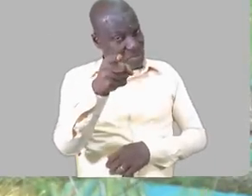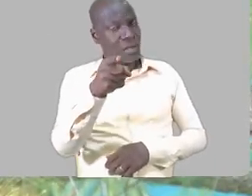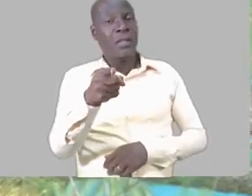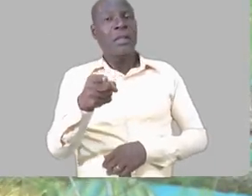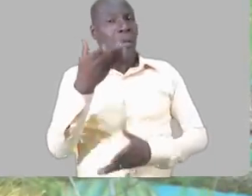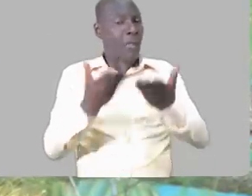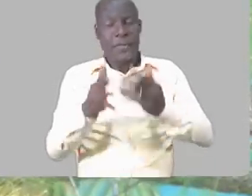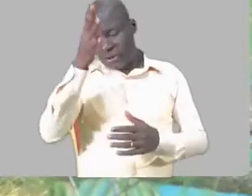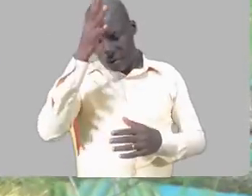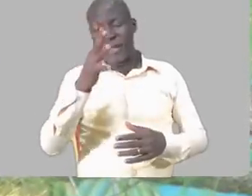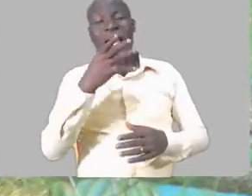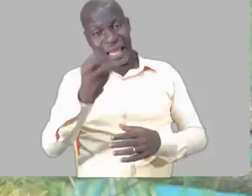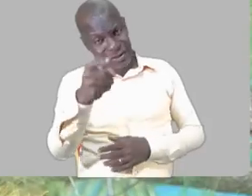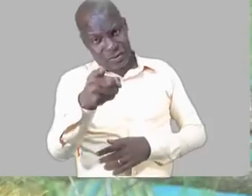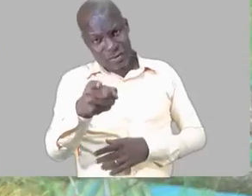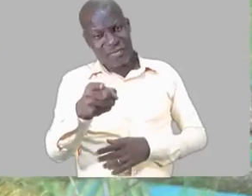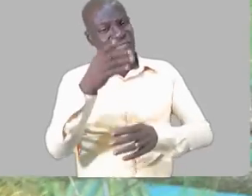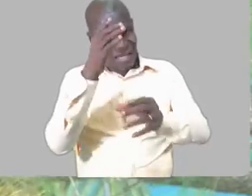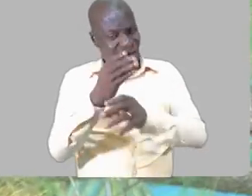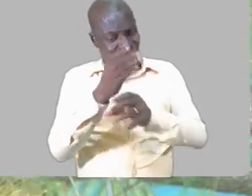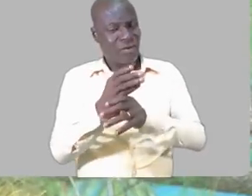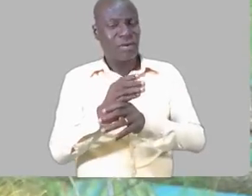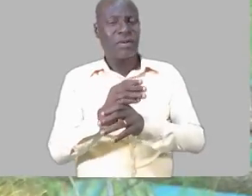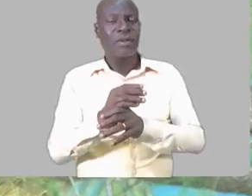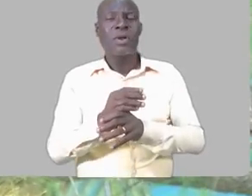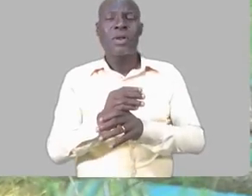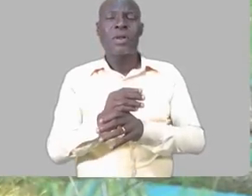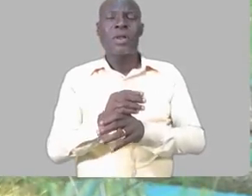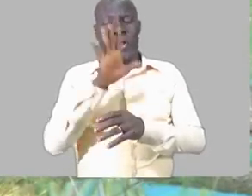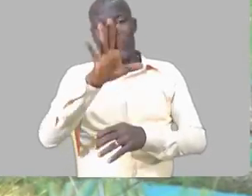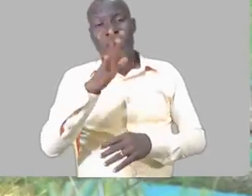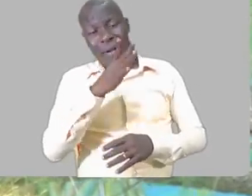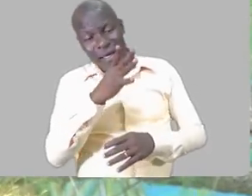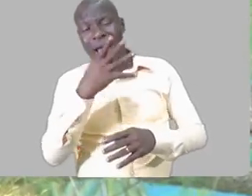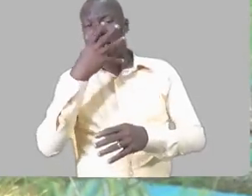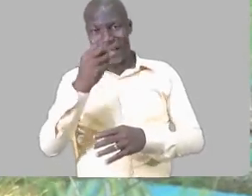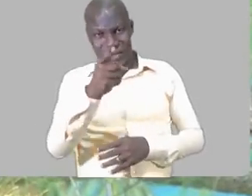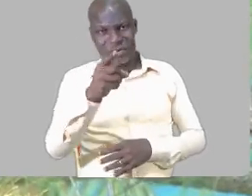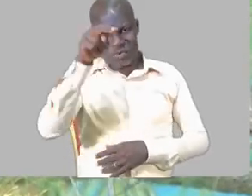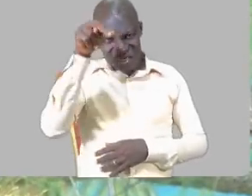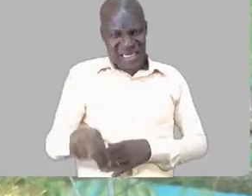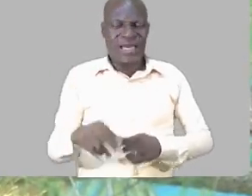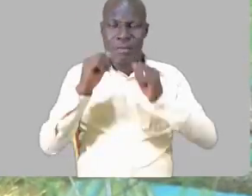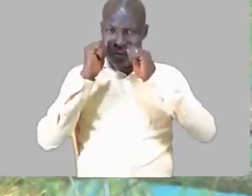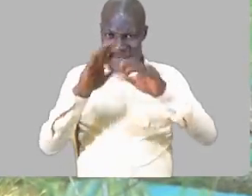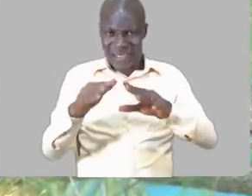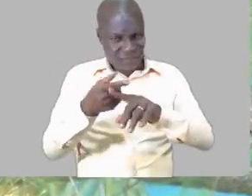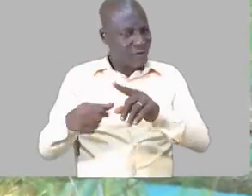atena ho na wo so wuti me ka sai wo maame no me da wo so anka wo hia wo maame ana wo papa